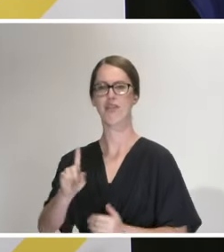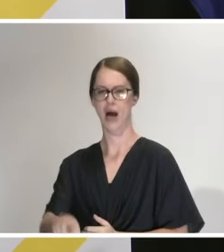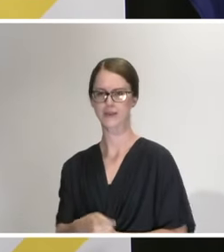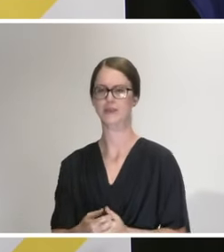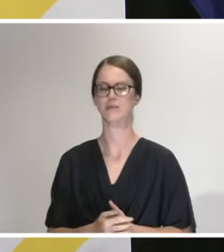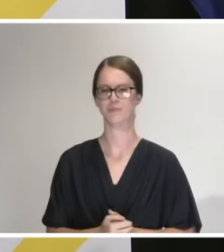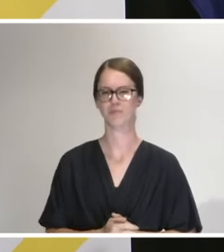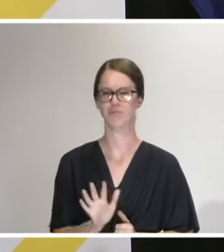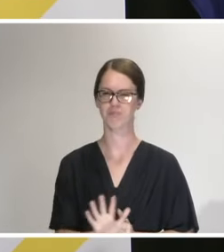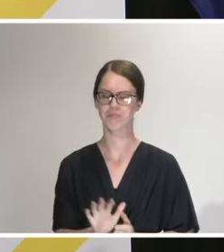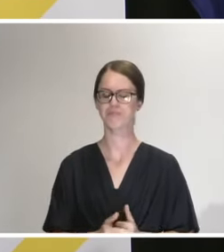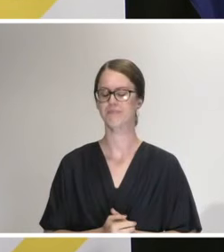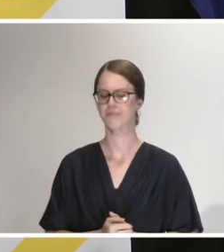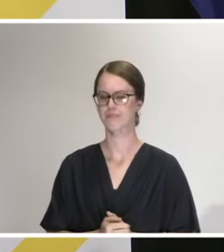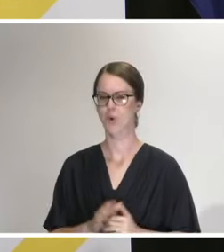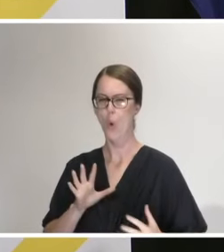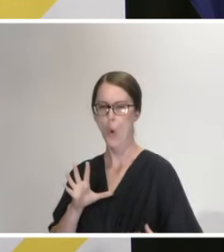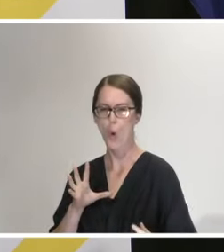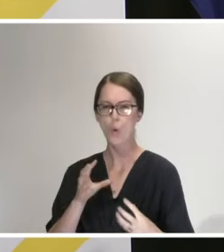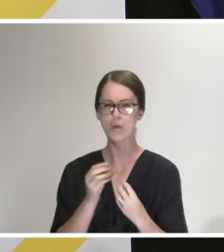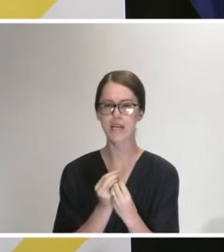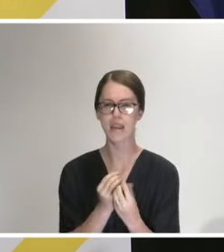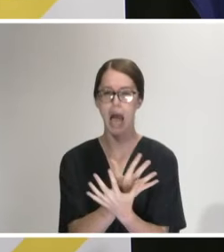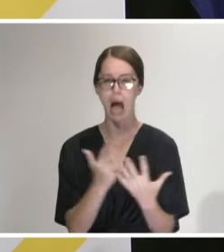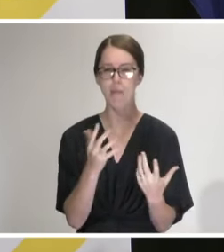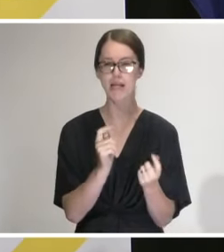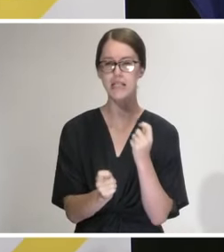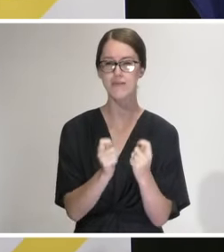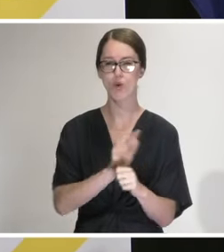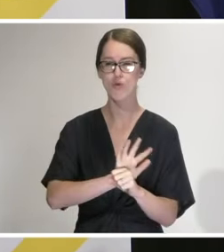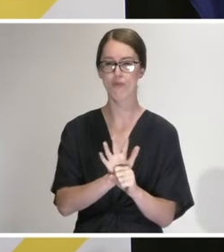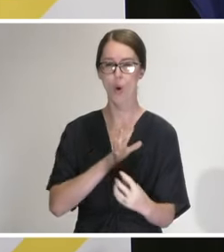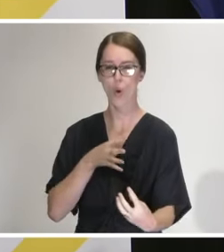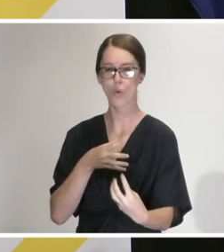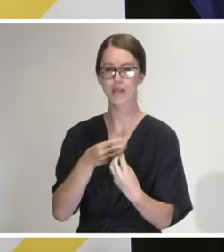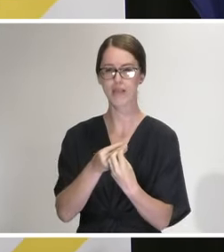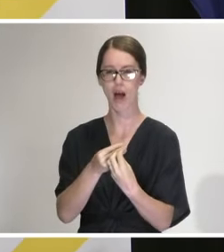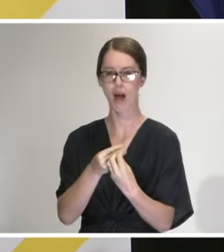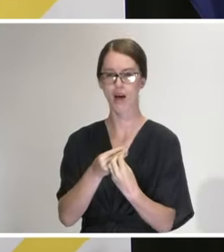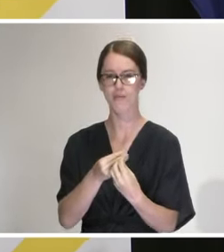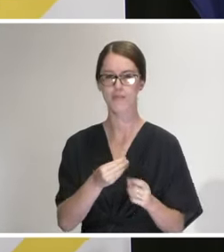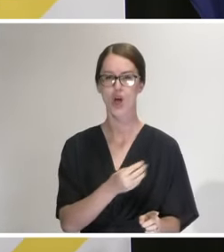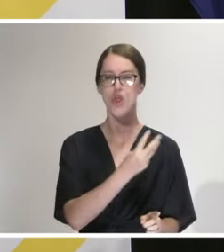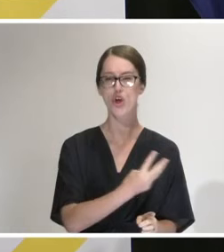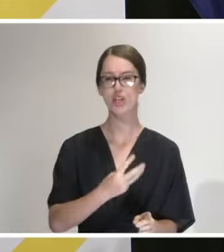3,631. So our total of COVID-19 tests completed to date is